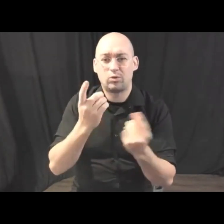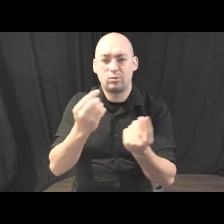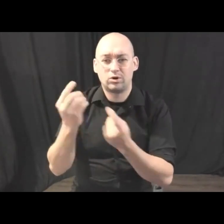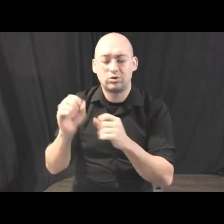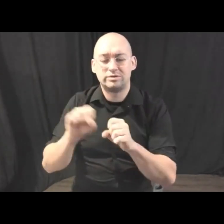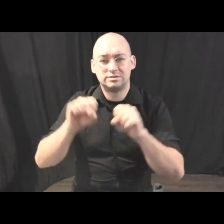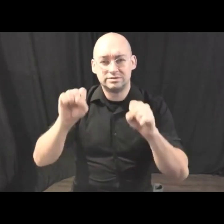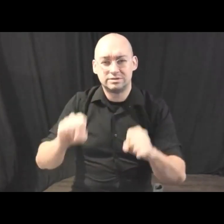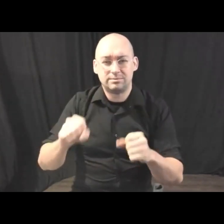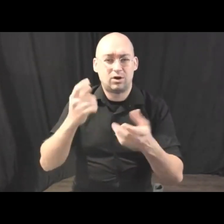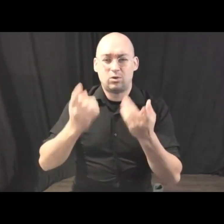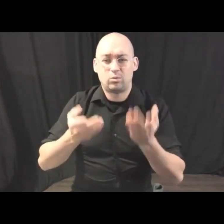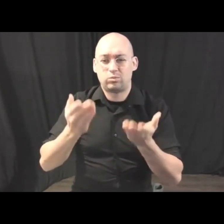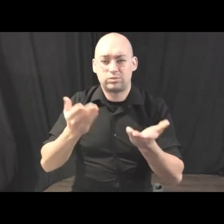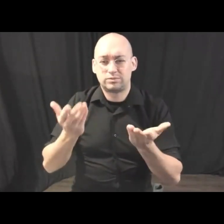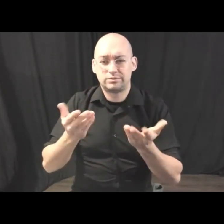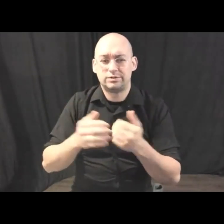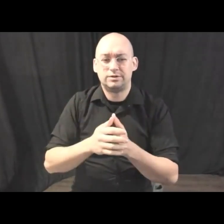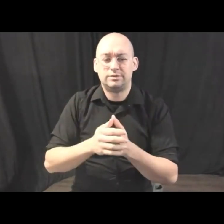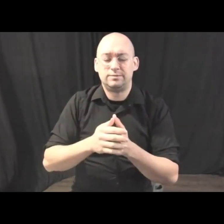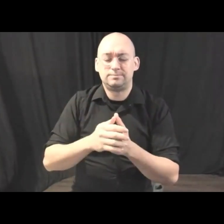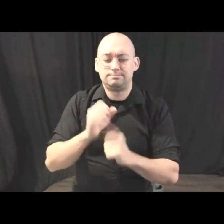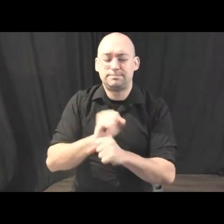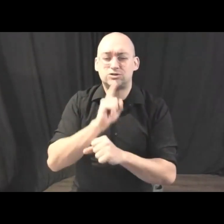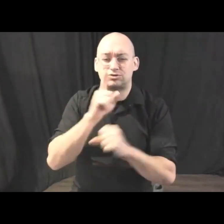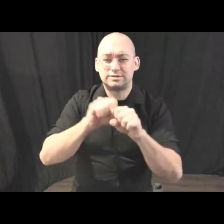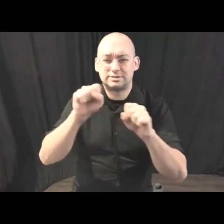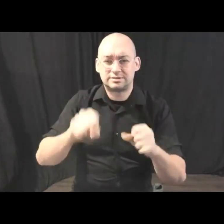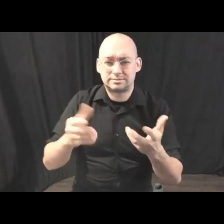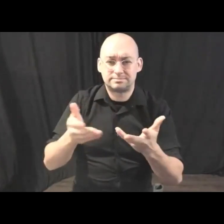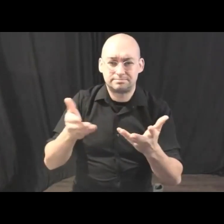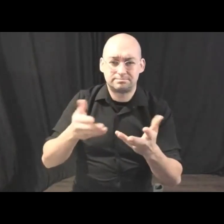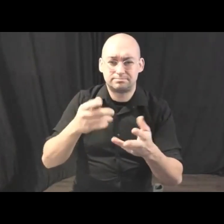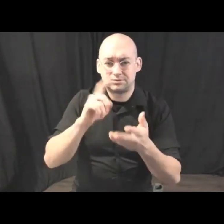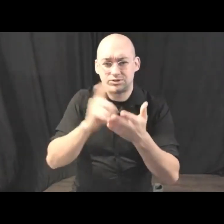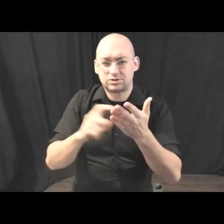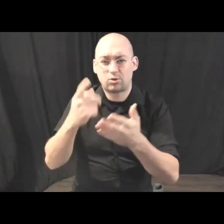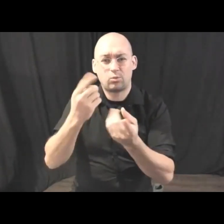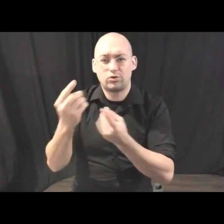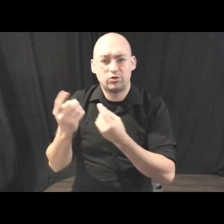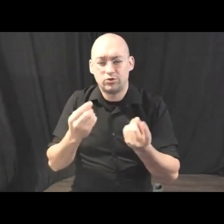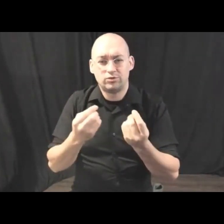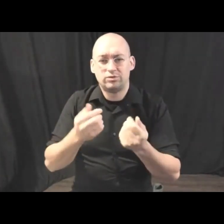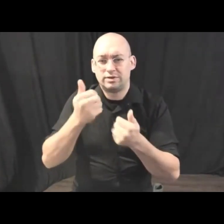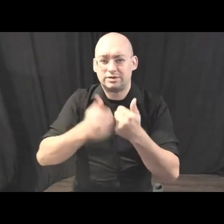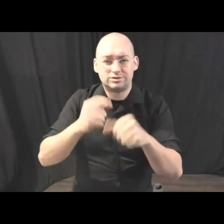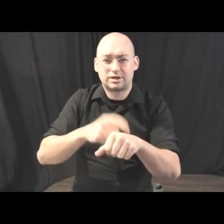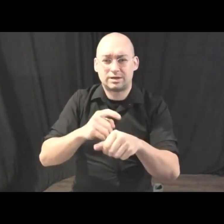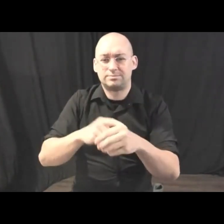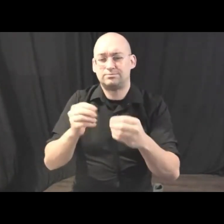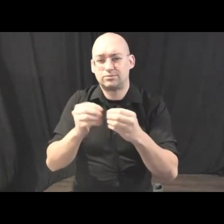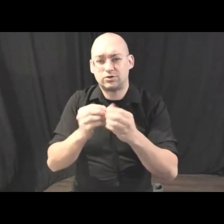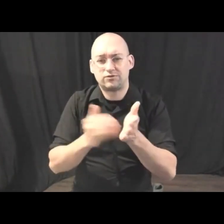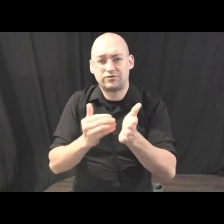systemically differently to ensure that each and every time, unfortunately, these events are more frequent in California, how are